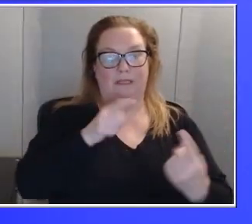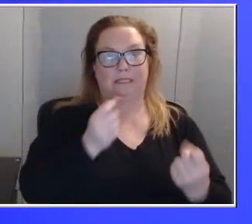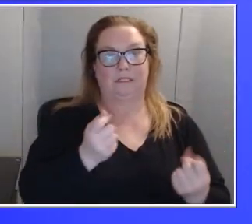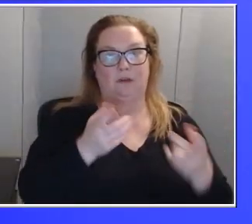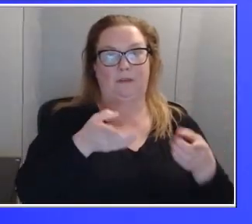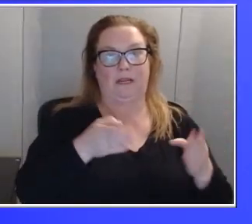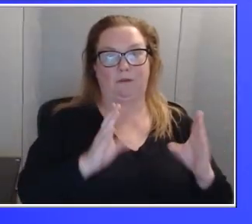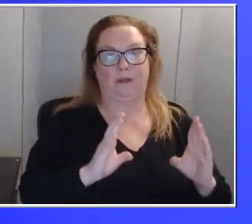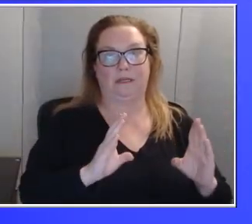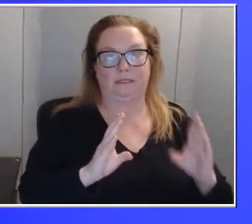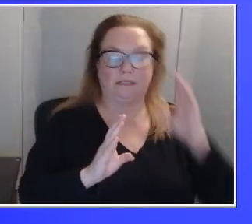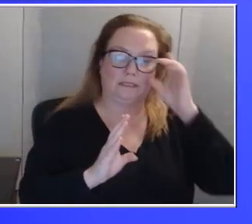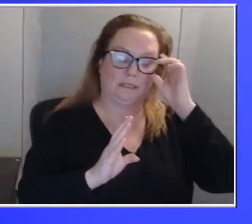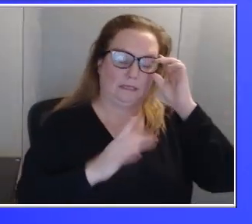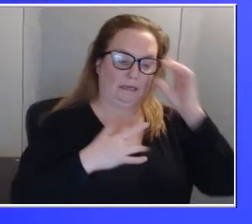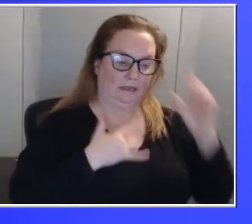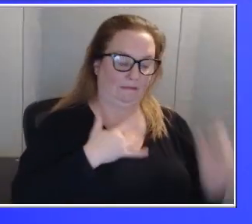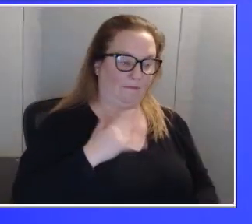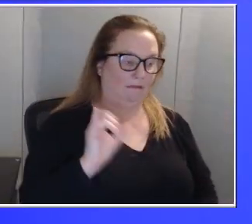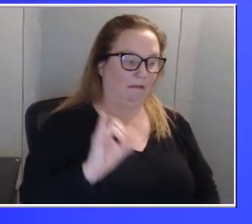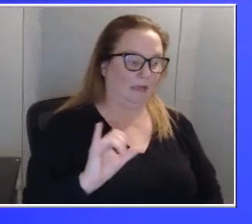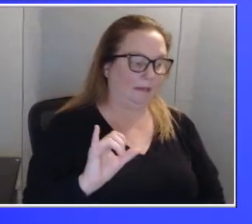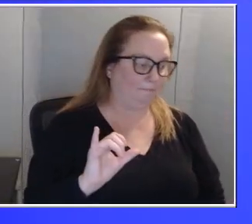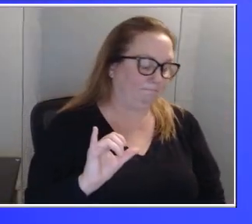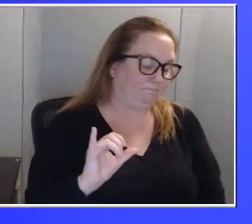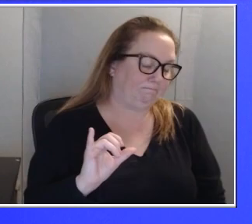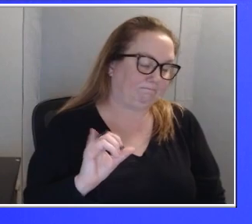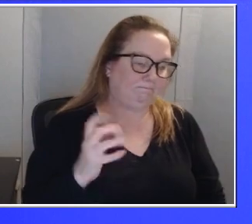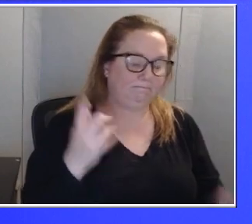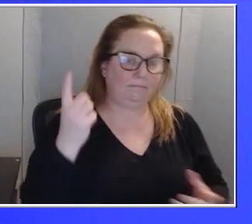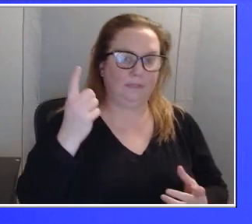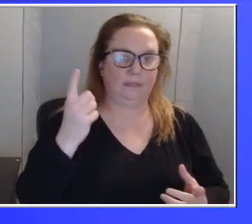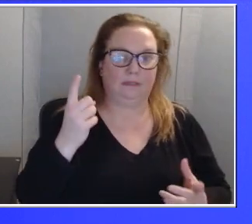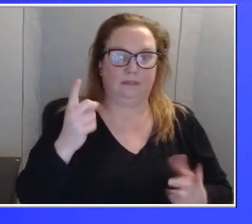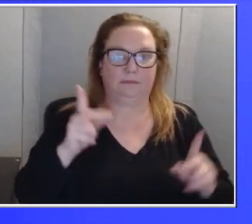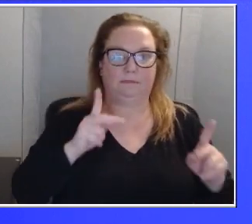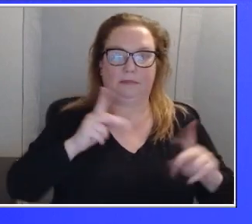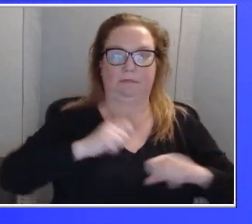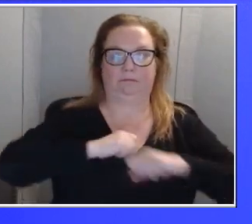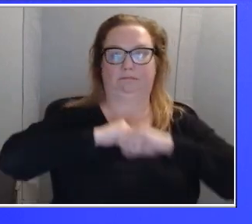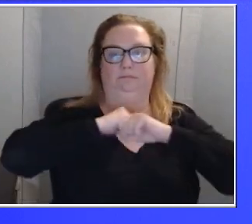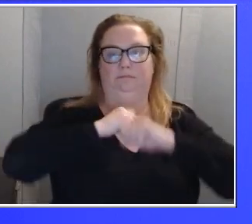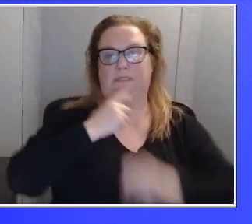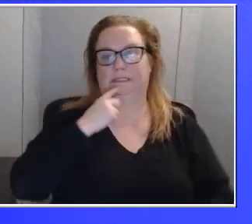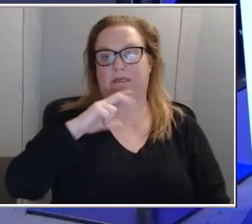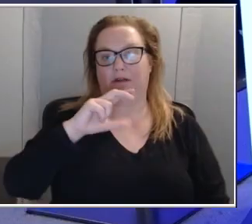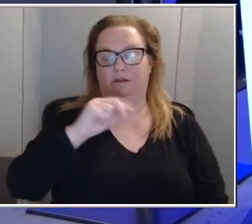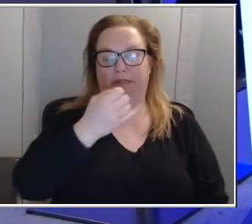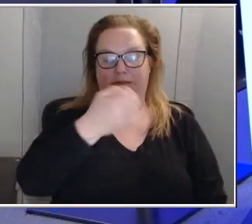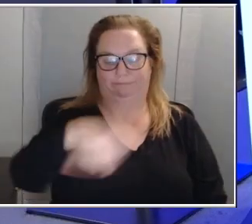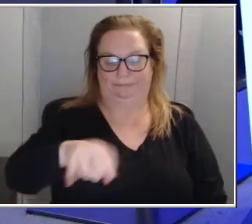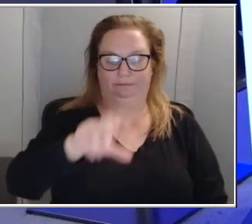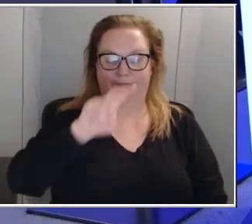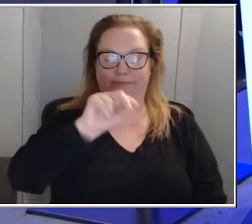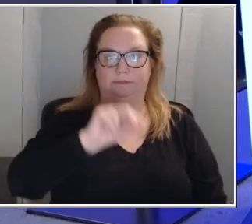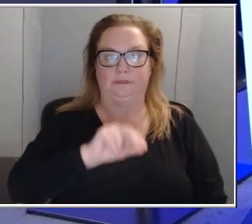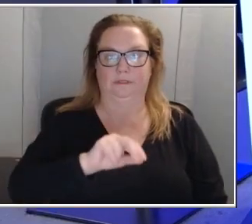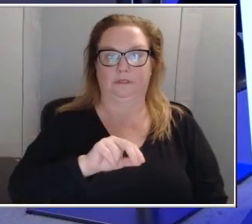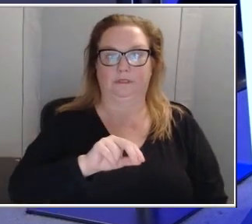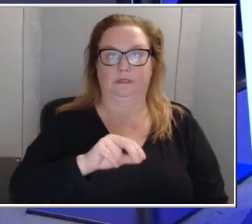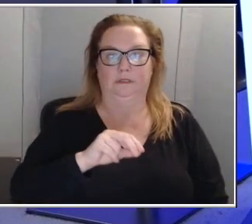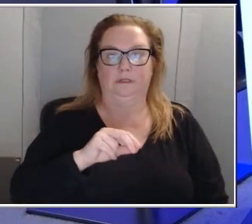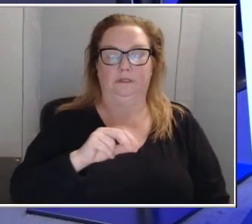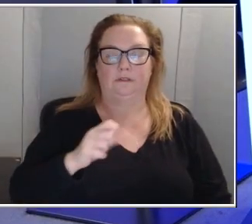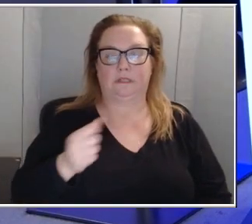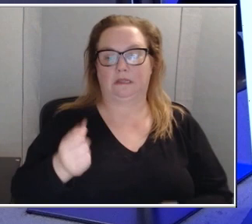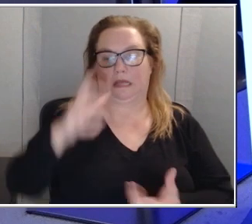that felt like something that, just a lot of people they just know. That's where I'm drawing the line. We don't know. It's a big, massive